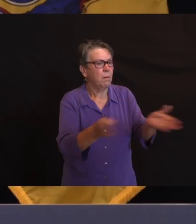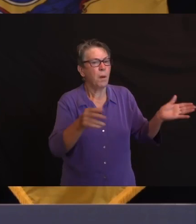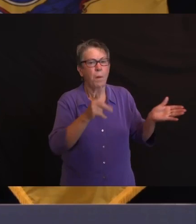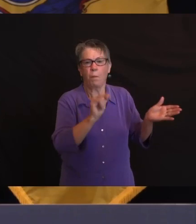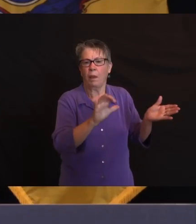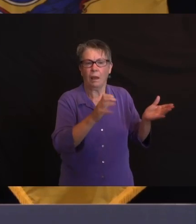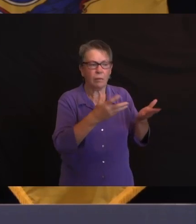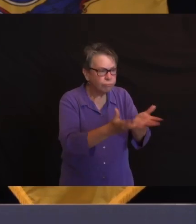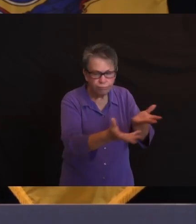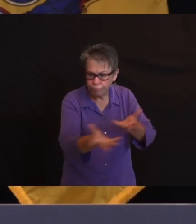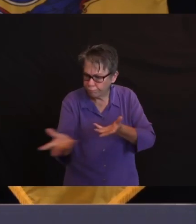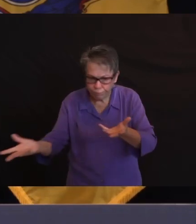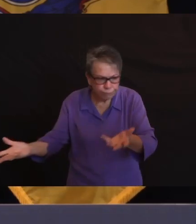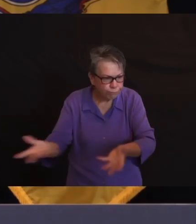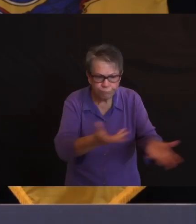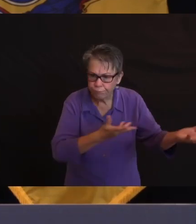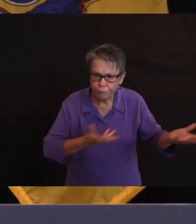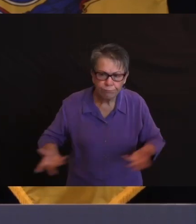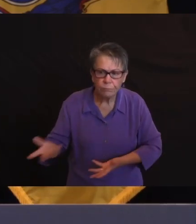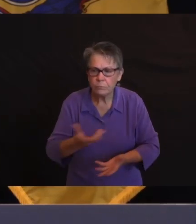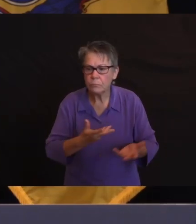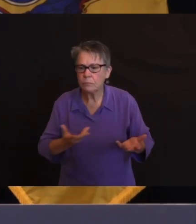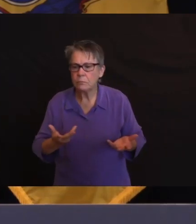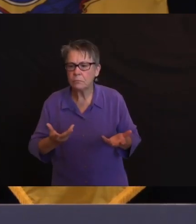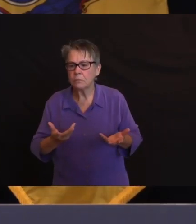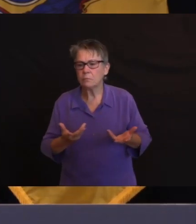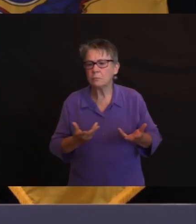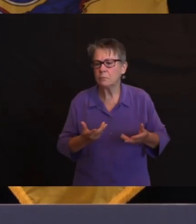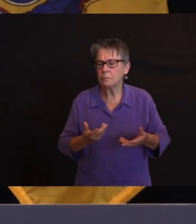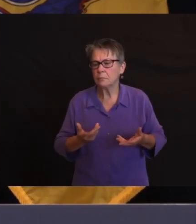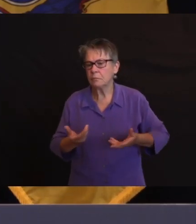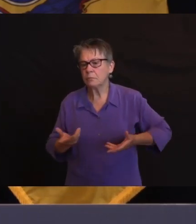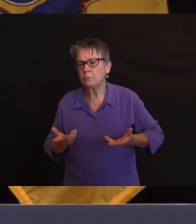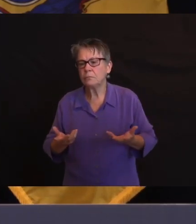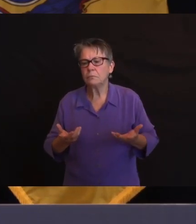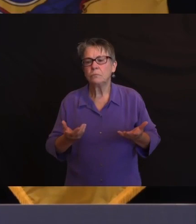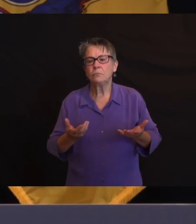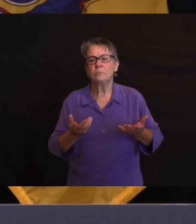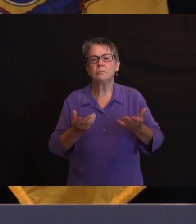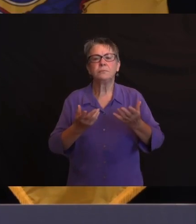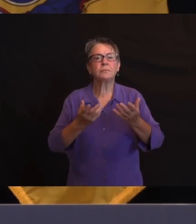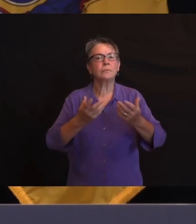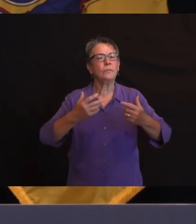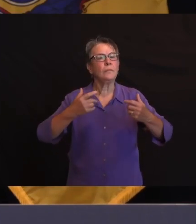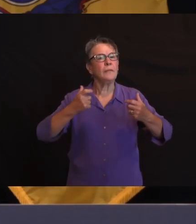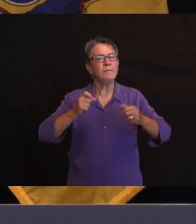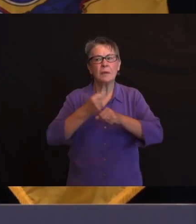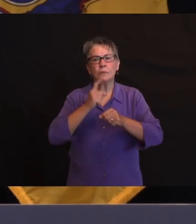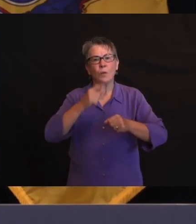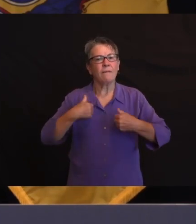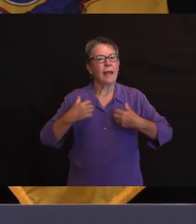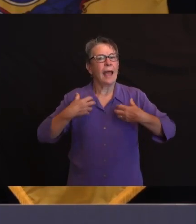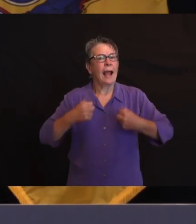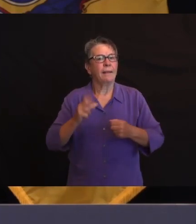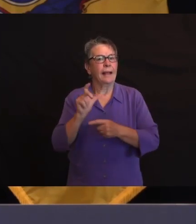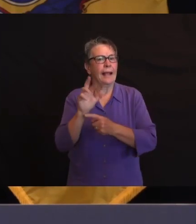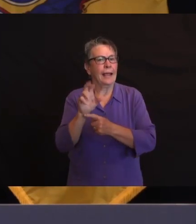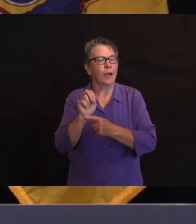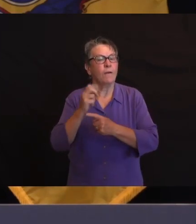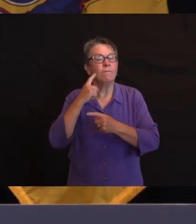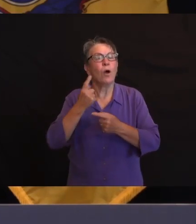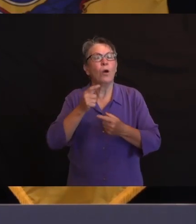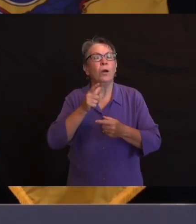income residents, hard to call that pork. So with all due respect, this is not directed